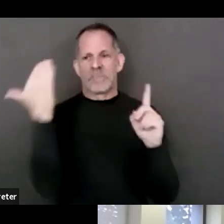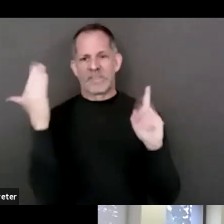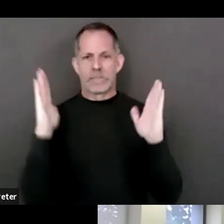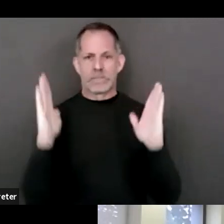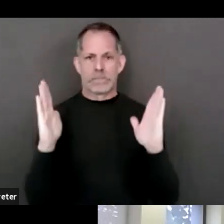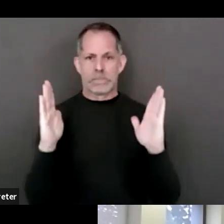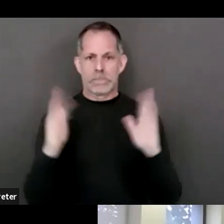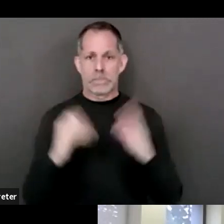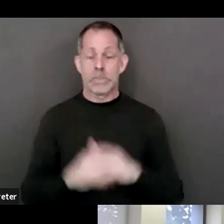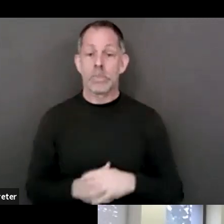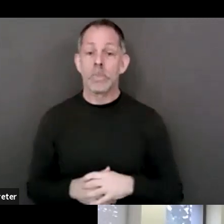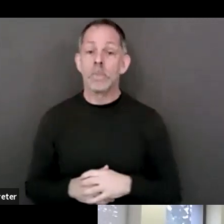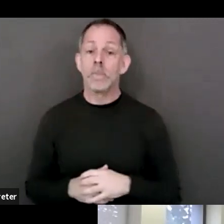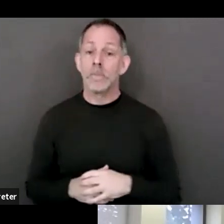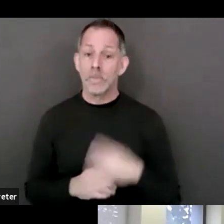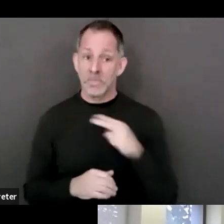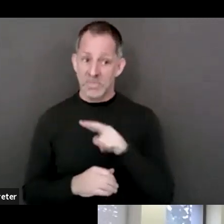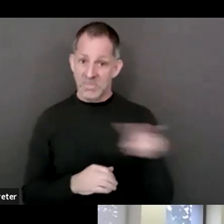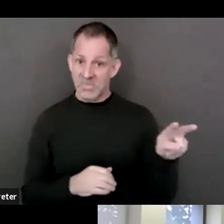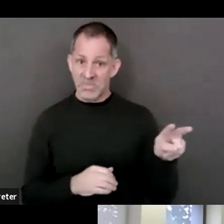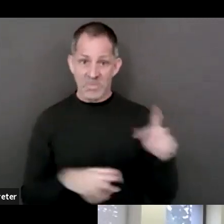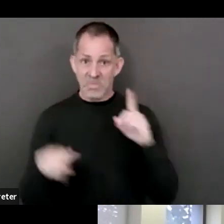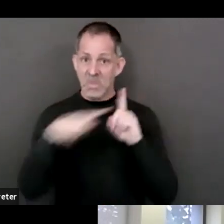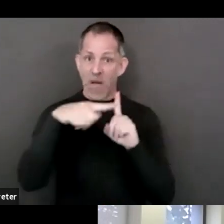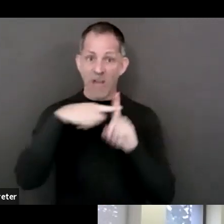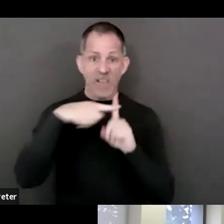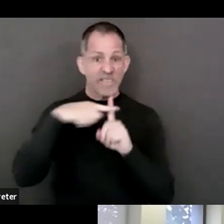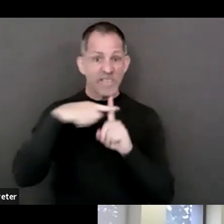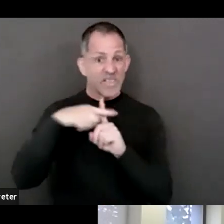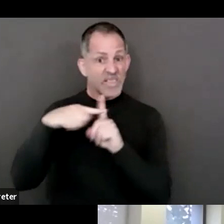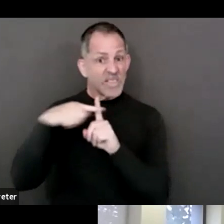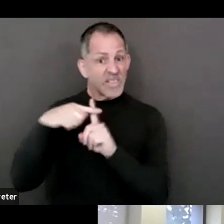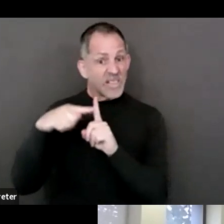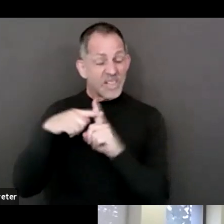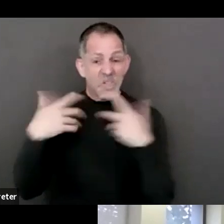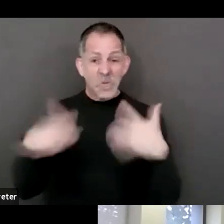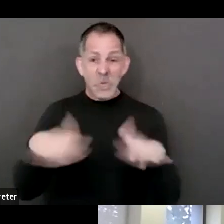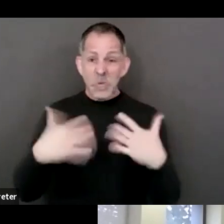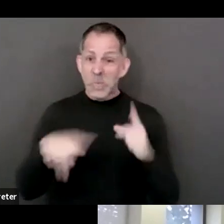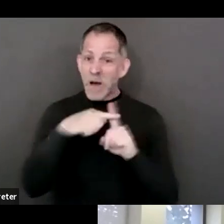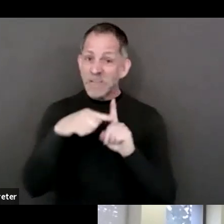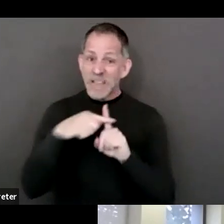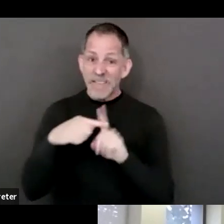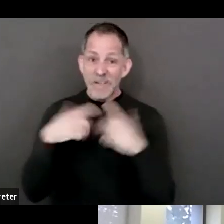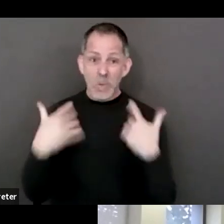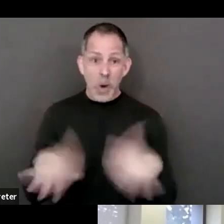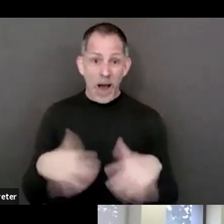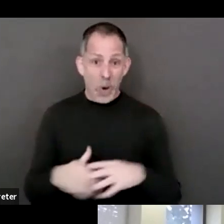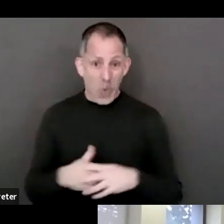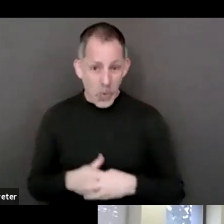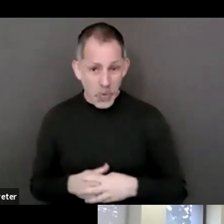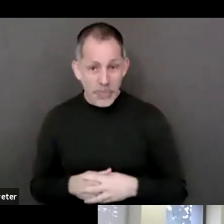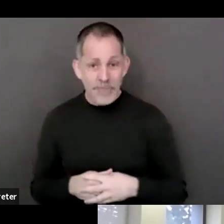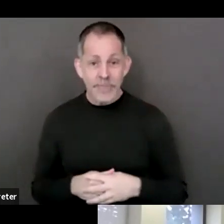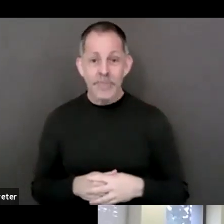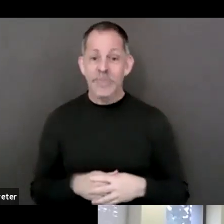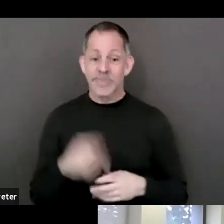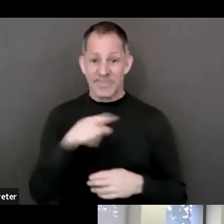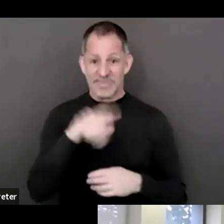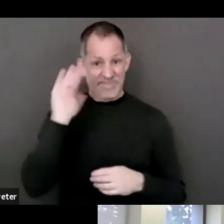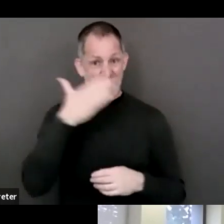excellent effectiveness and safety, equal to or better than what was seen in adults, and expressed